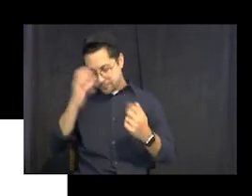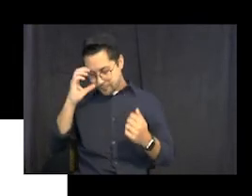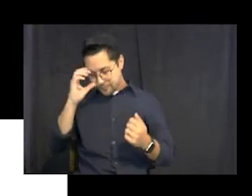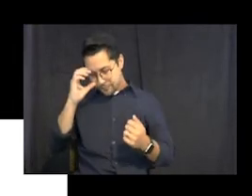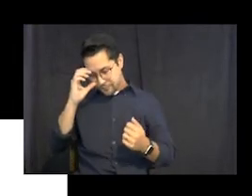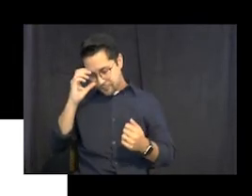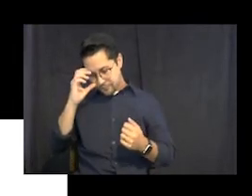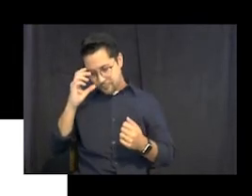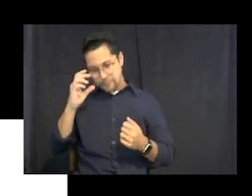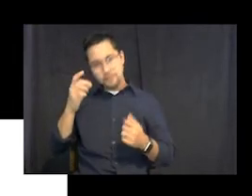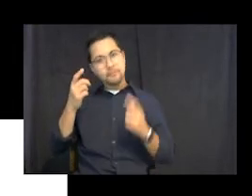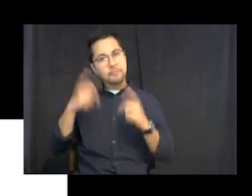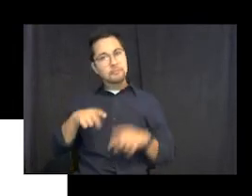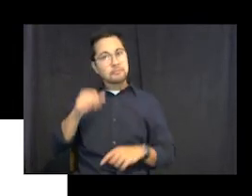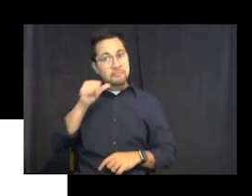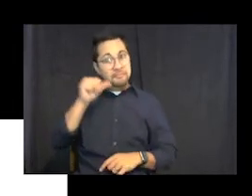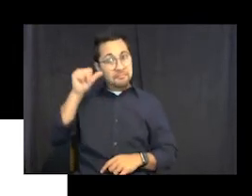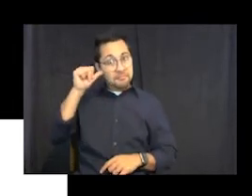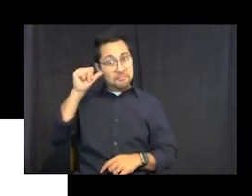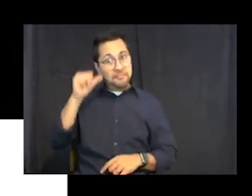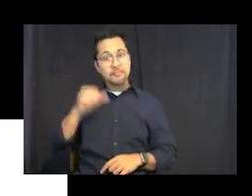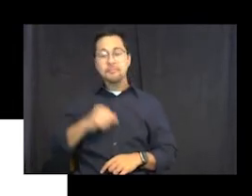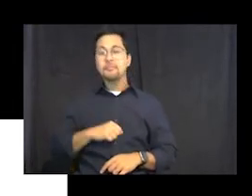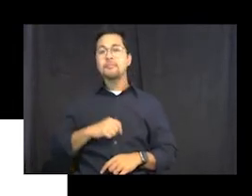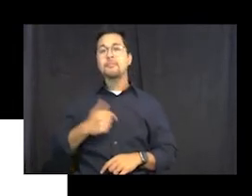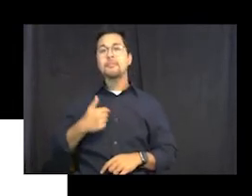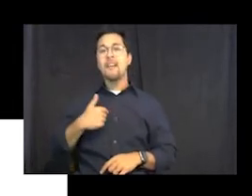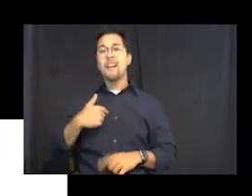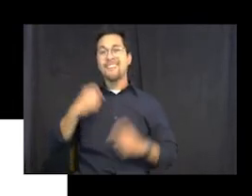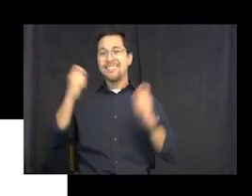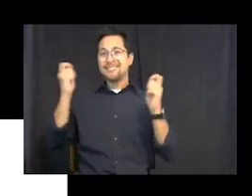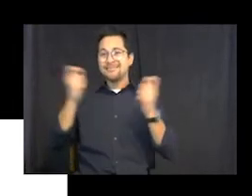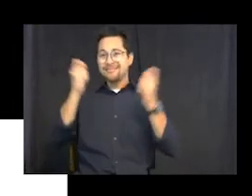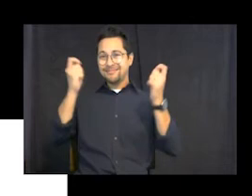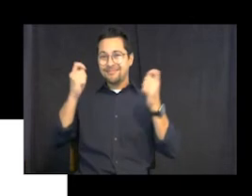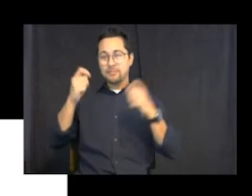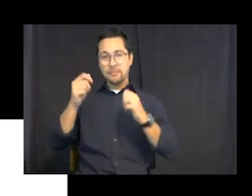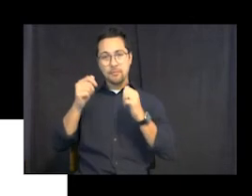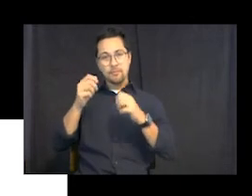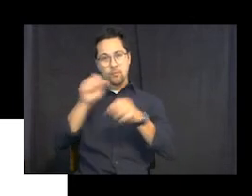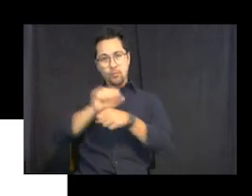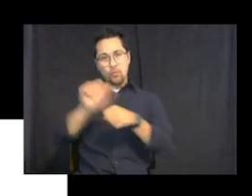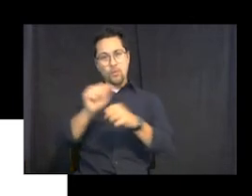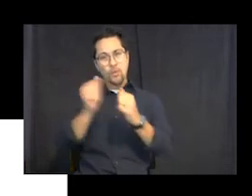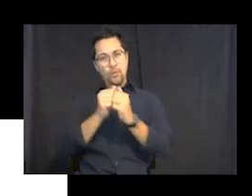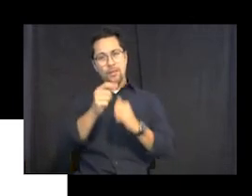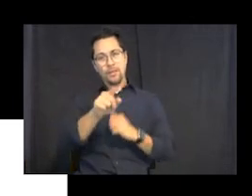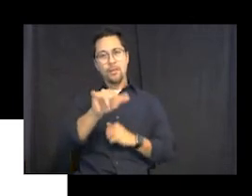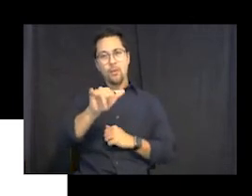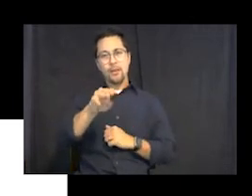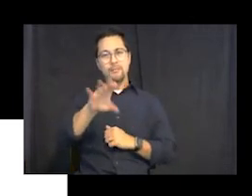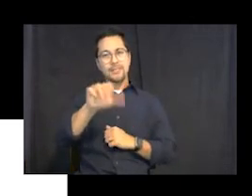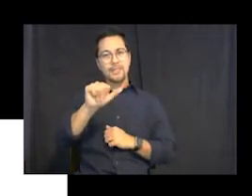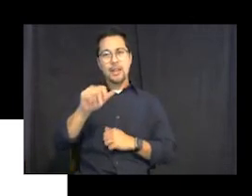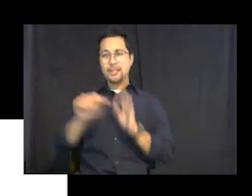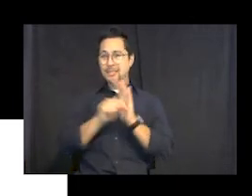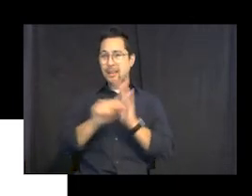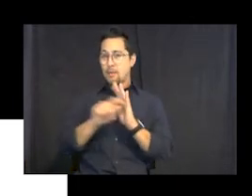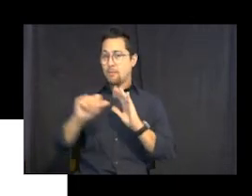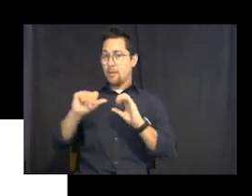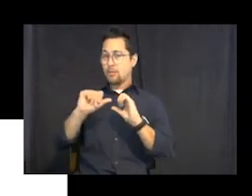as of yesterday, I celebrated being with the YMCA Tampa